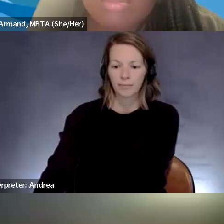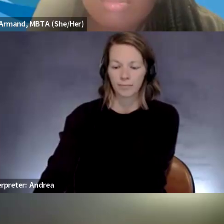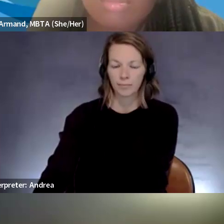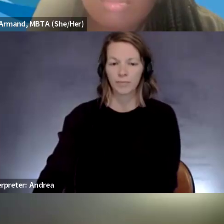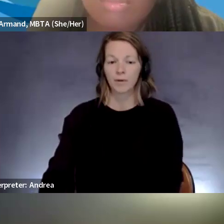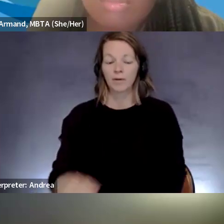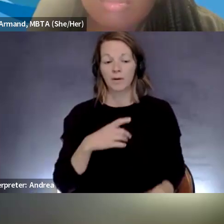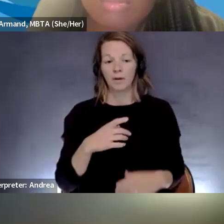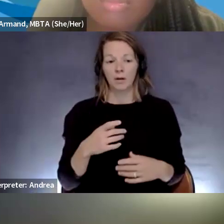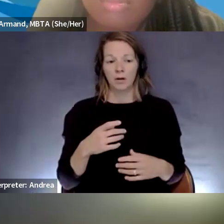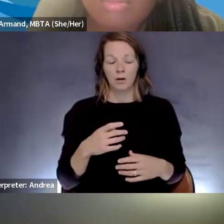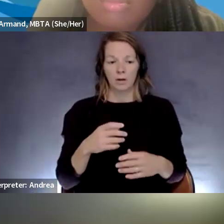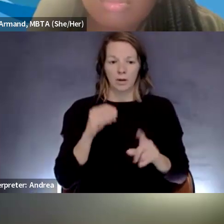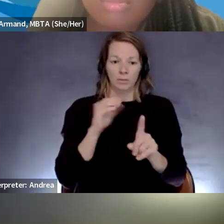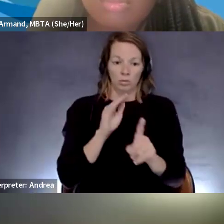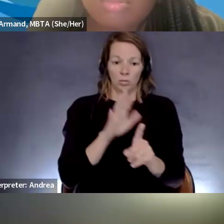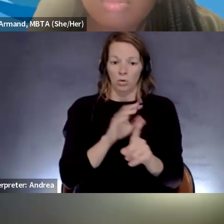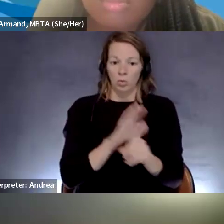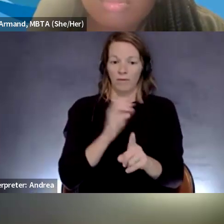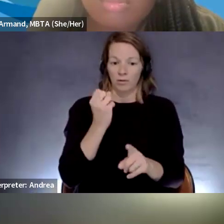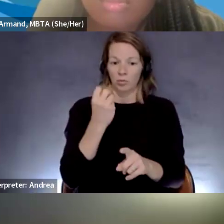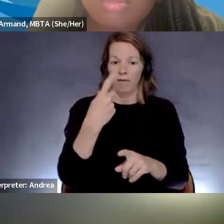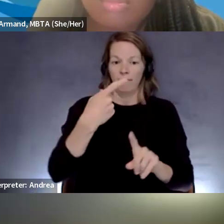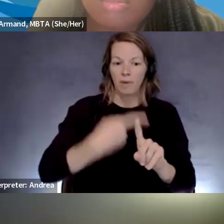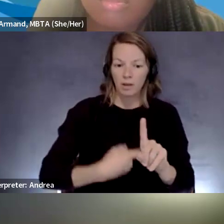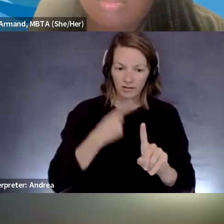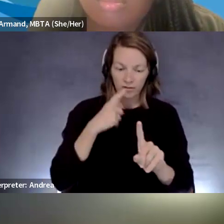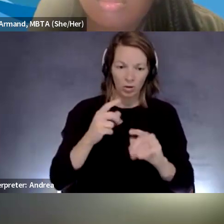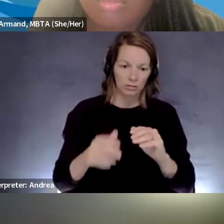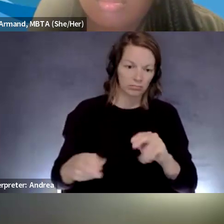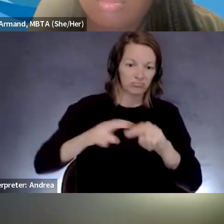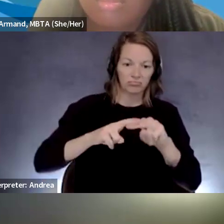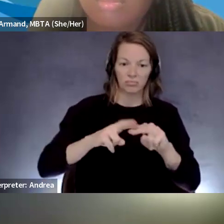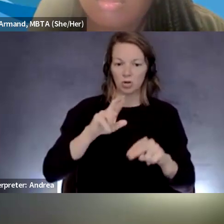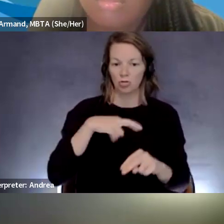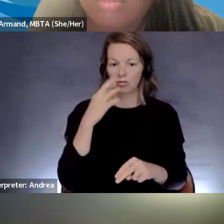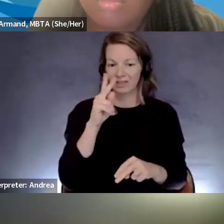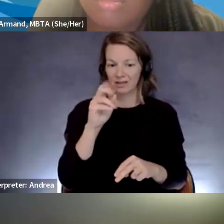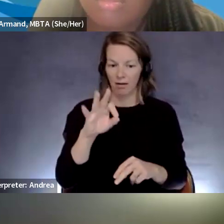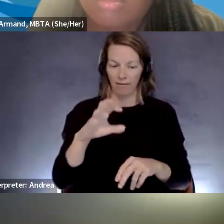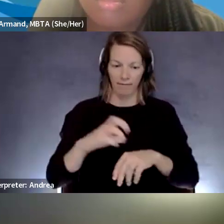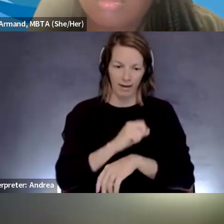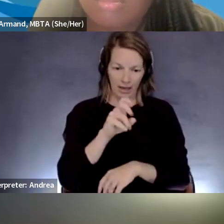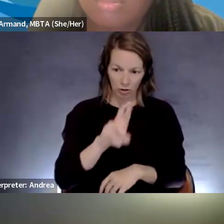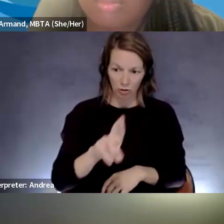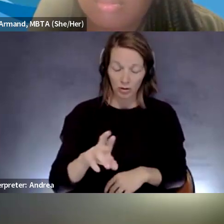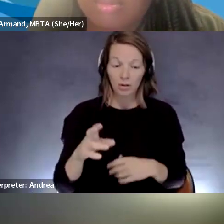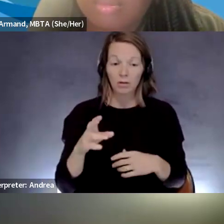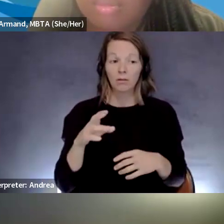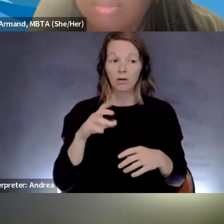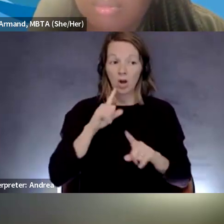cancer. So, you know, I think we are, with our sampling and our monitoring, we are,